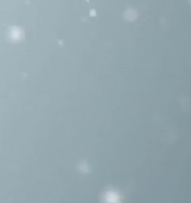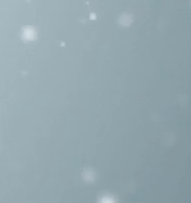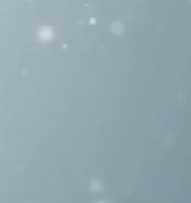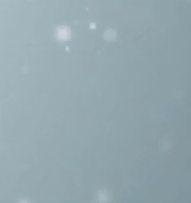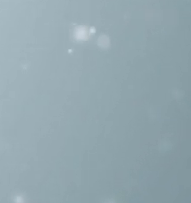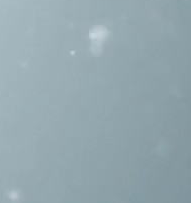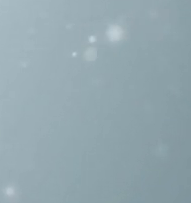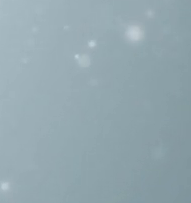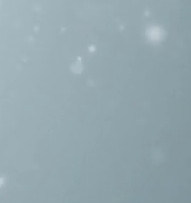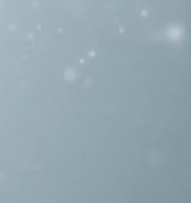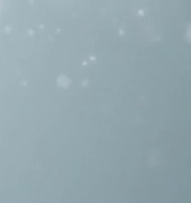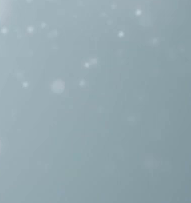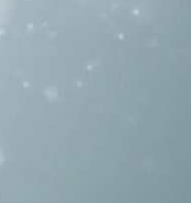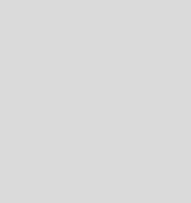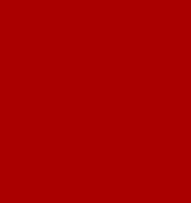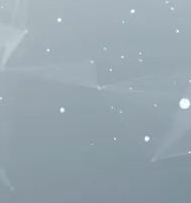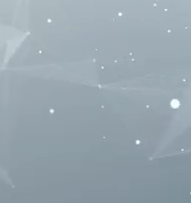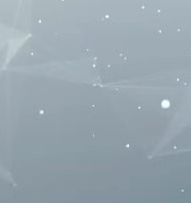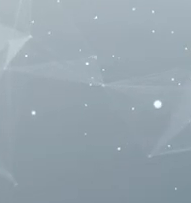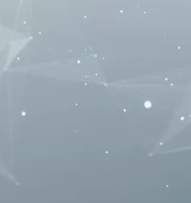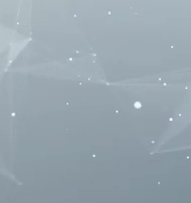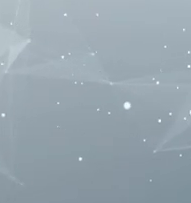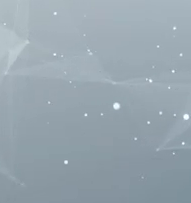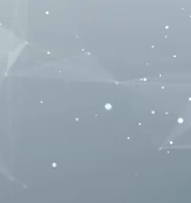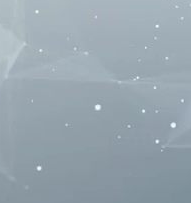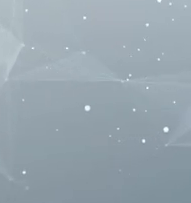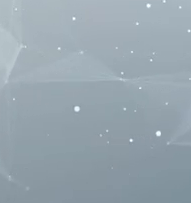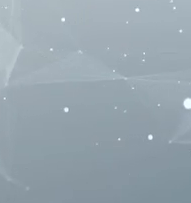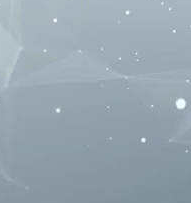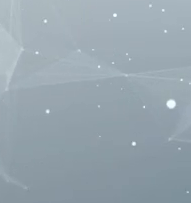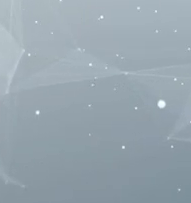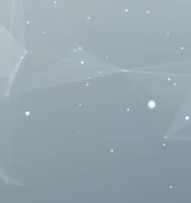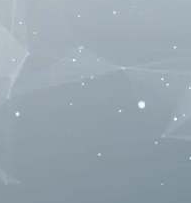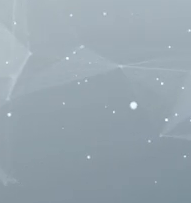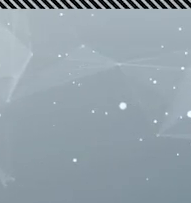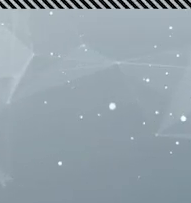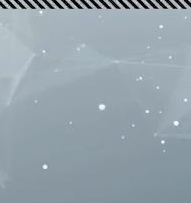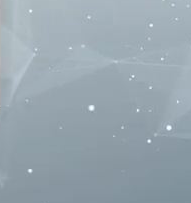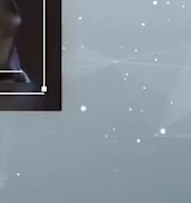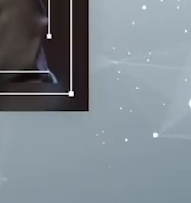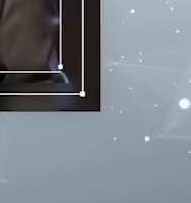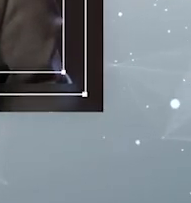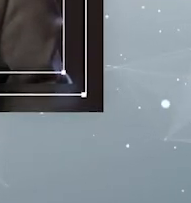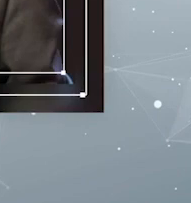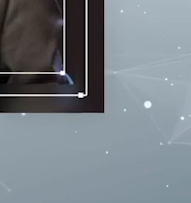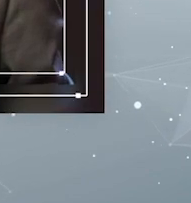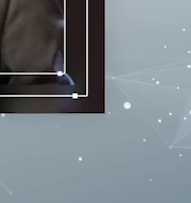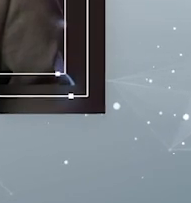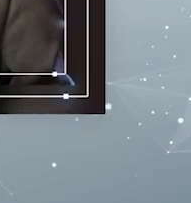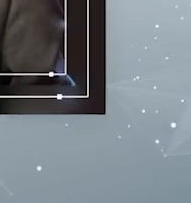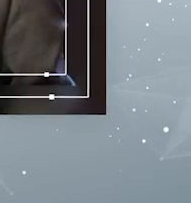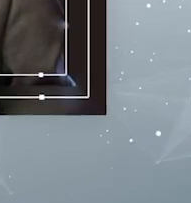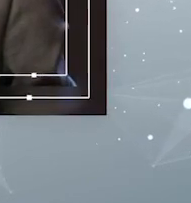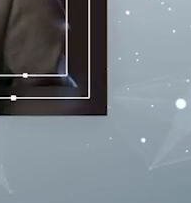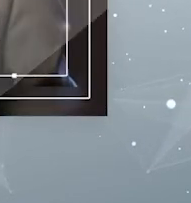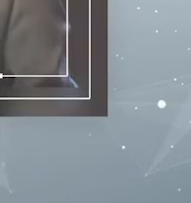definitely revive and uplift your faith. Our anointed speakers include, among others, Bishop Callisto Odede, the presiding